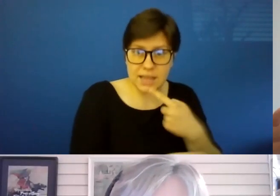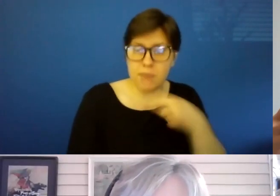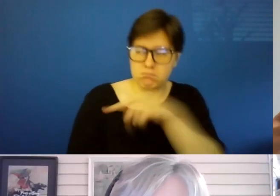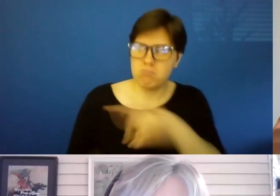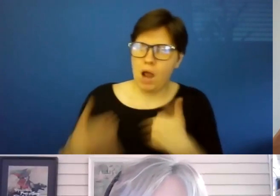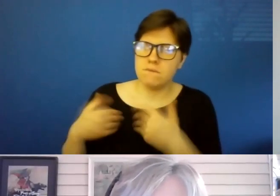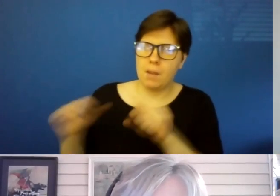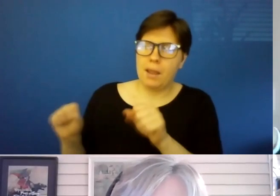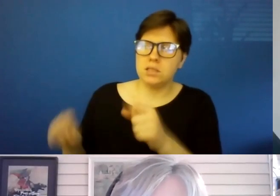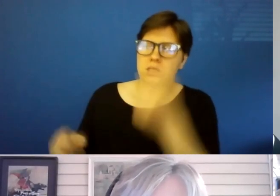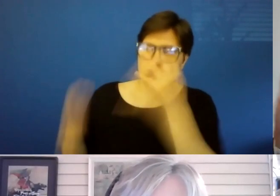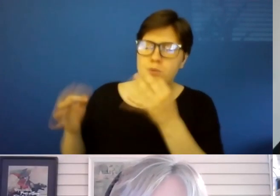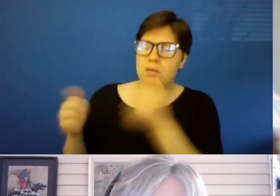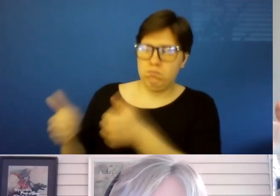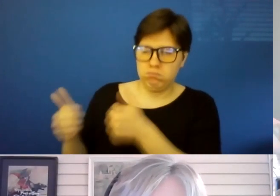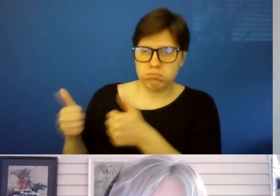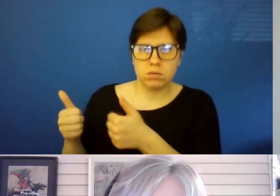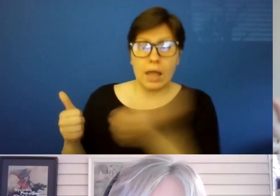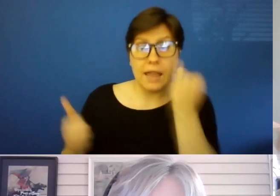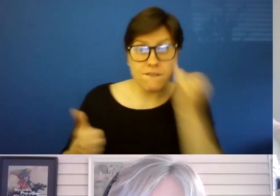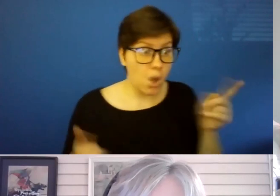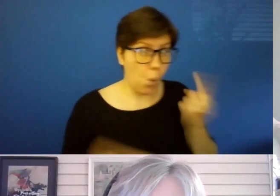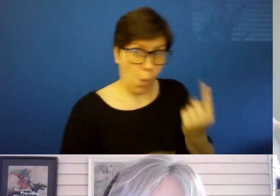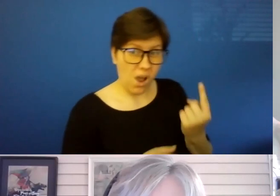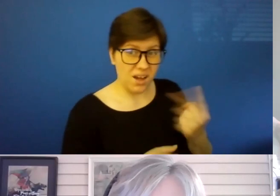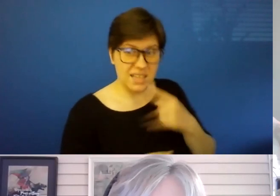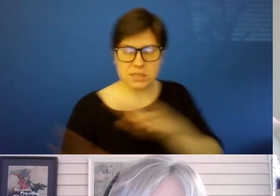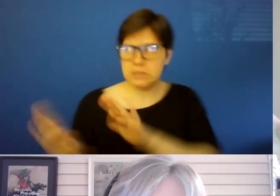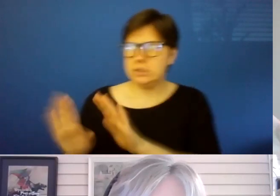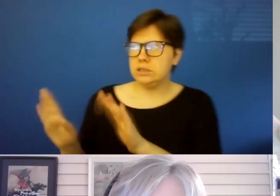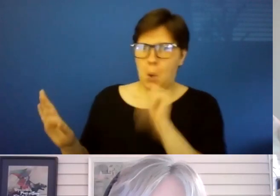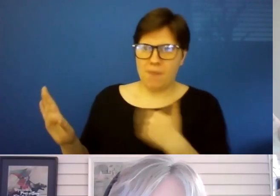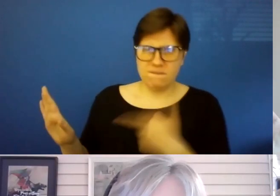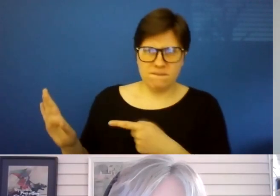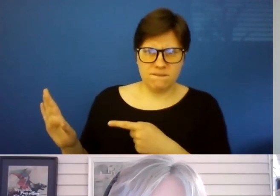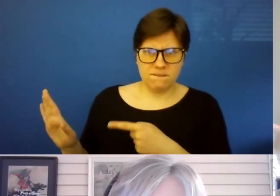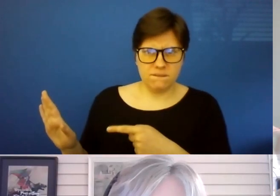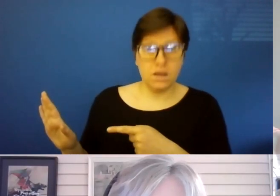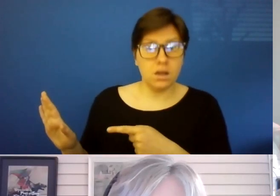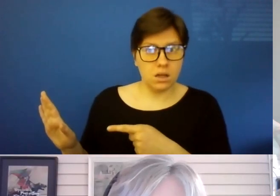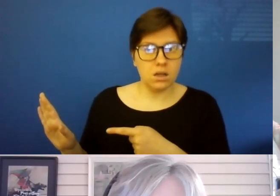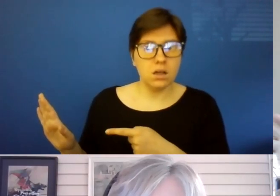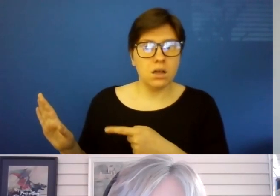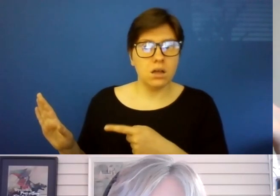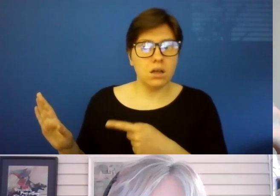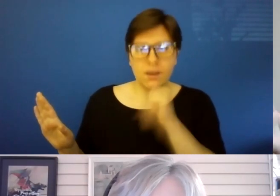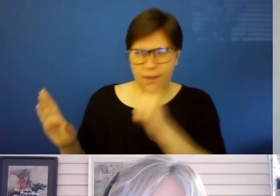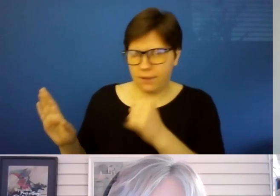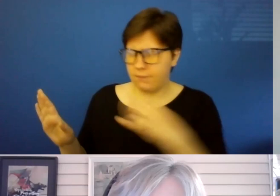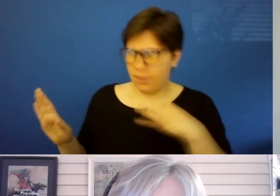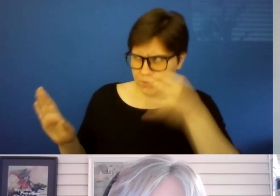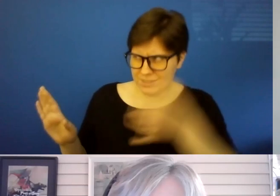your judgment is not impaired. Otherwise, if either of them says you definitely do not have capacity and that you're not making a voluntary